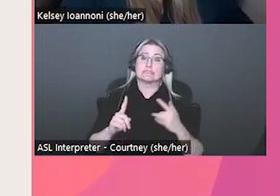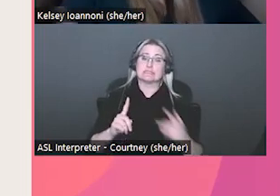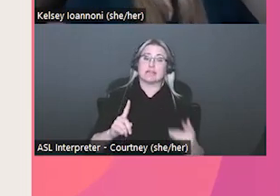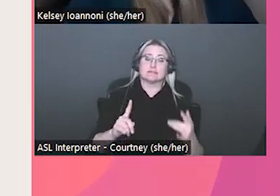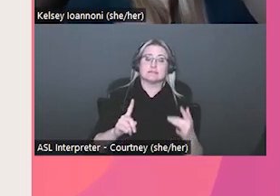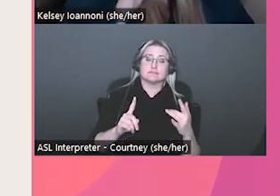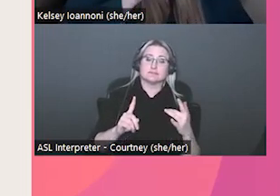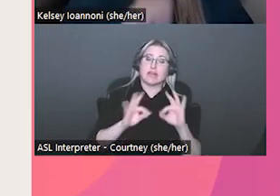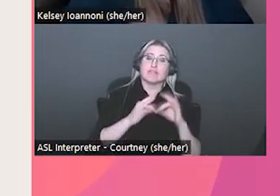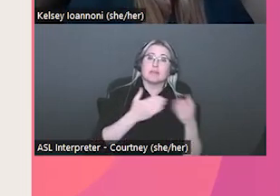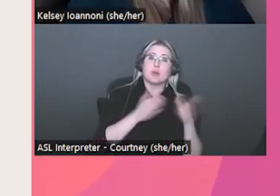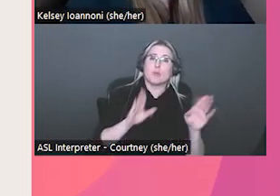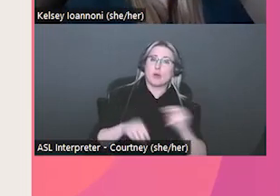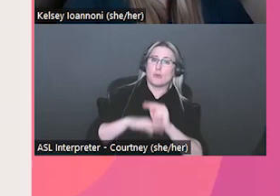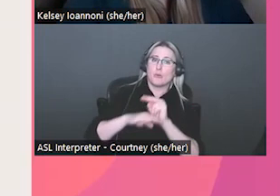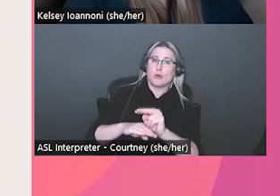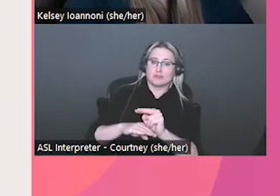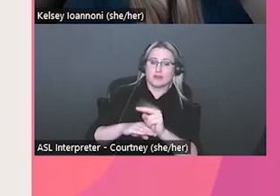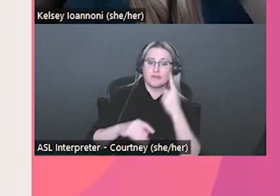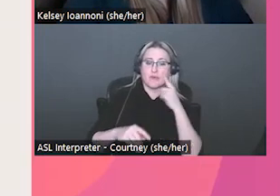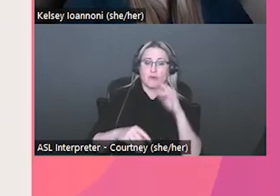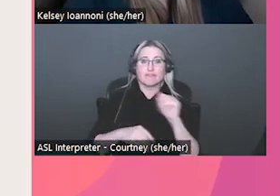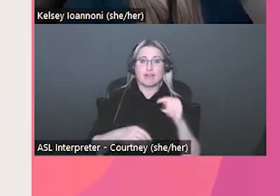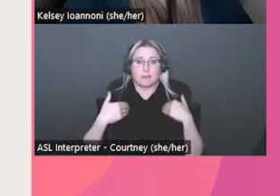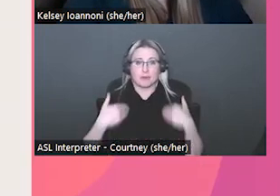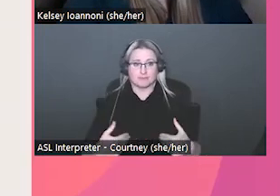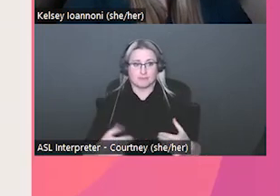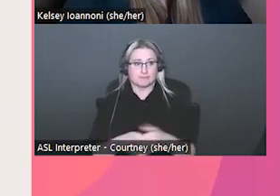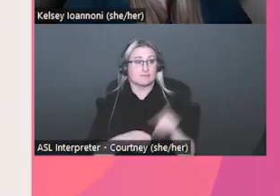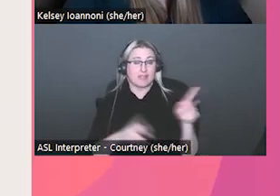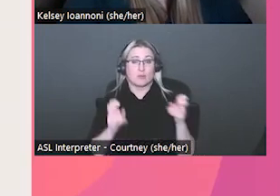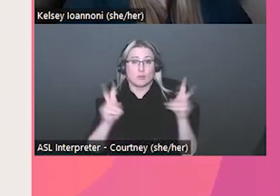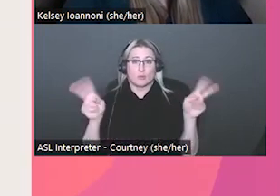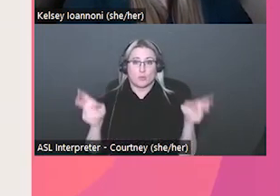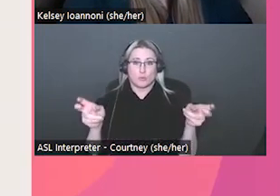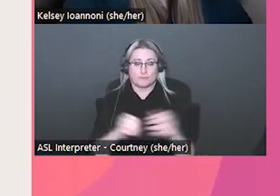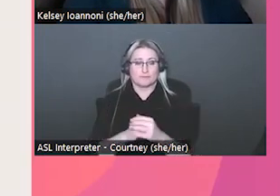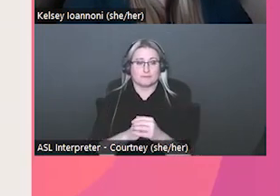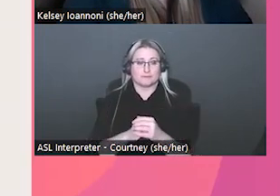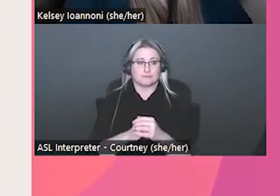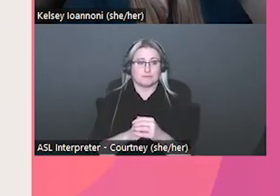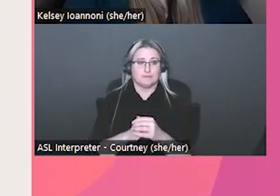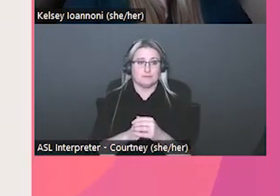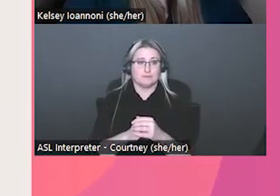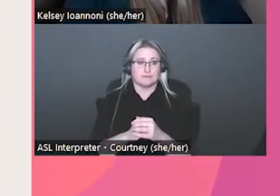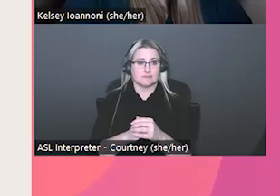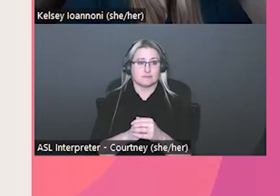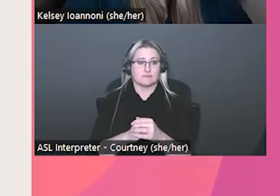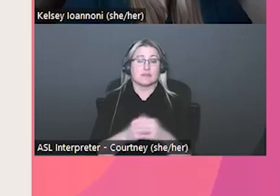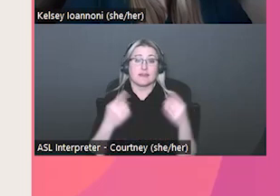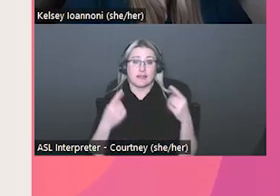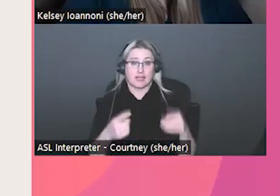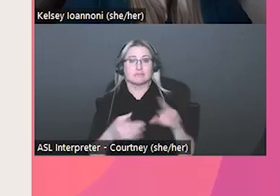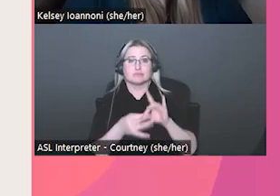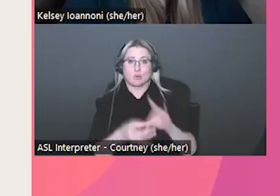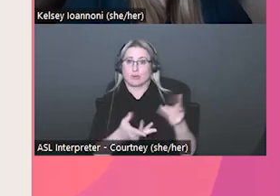And like I mentioned, I pulled a few quotes here to share with you around the interactions of parents